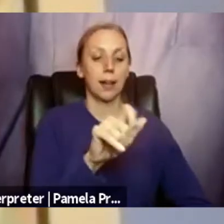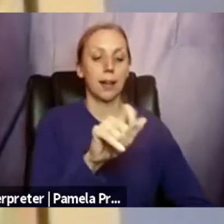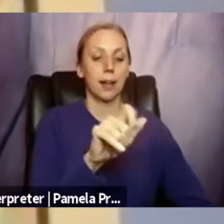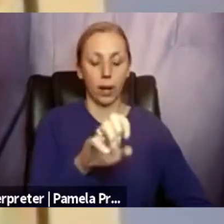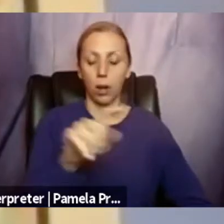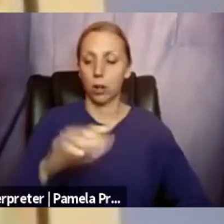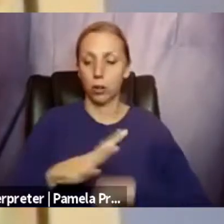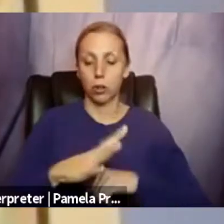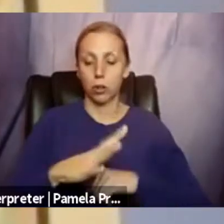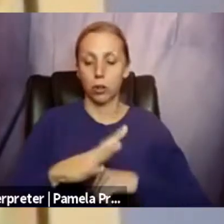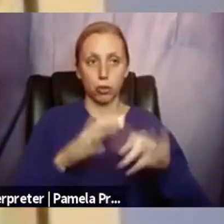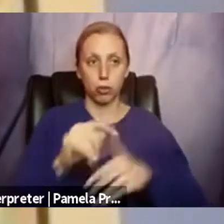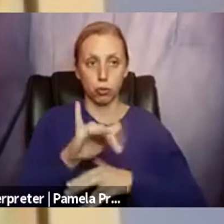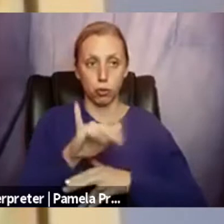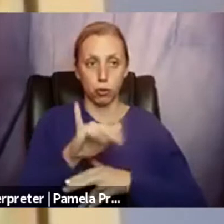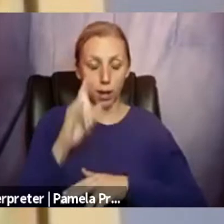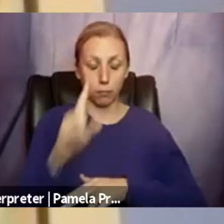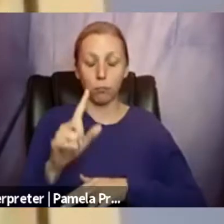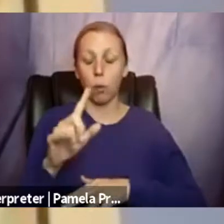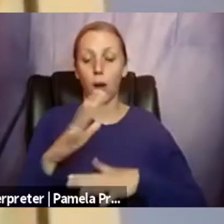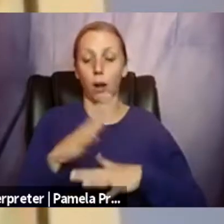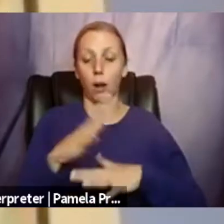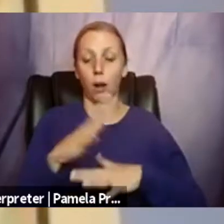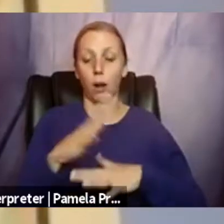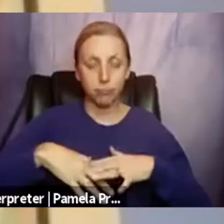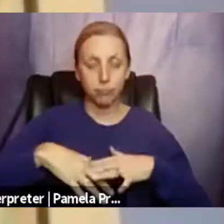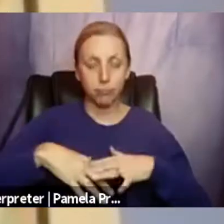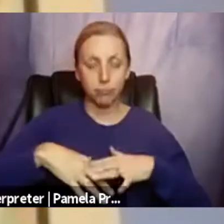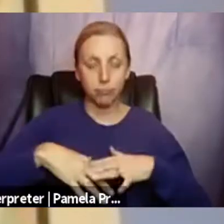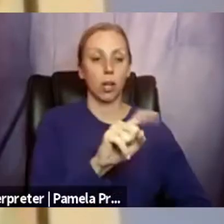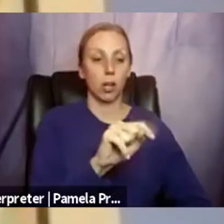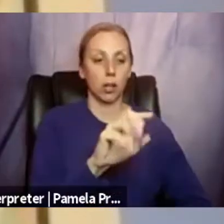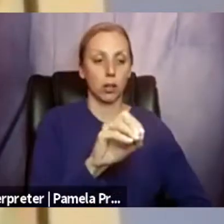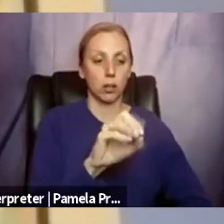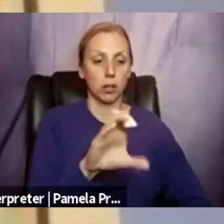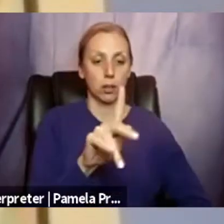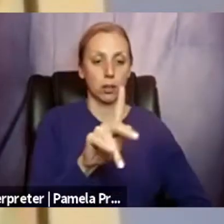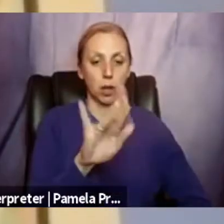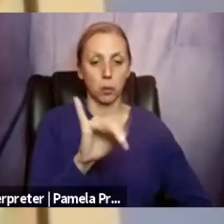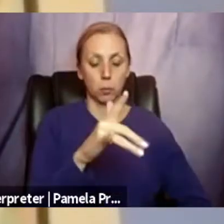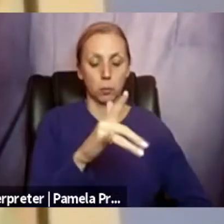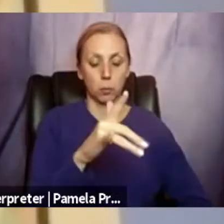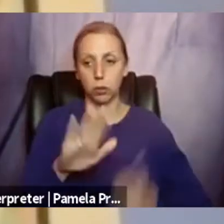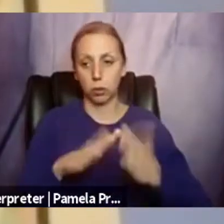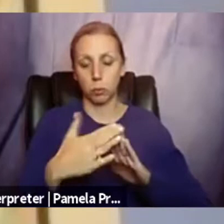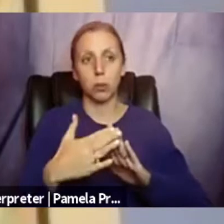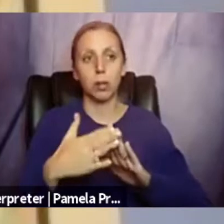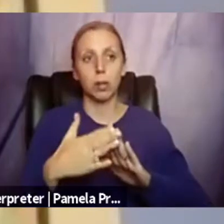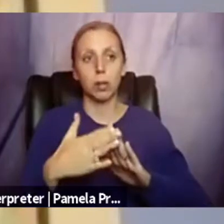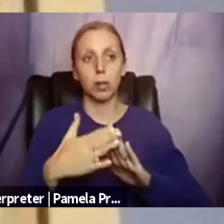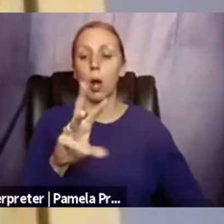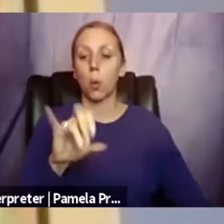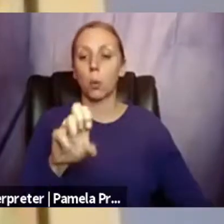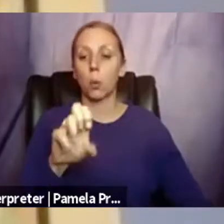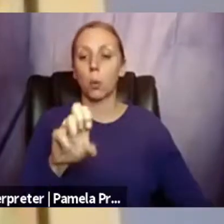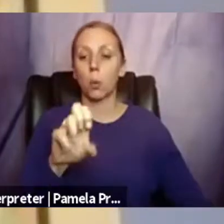Oklahoma, Stockbridge Munsee Community, Bowler, Wisconsin, and in Canada, Munsee Delaware